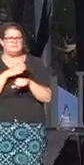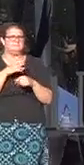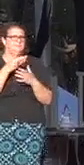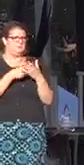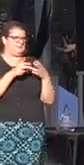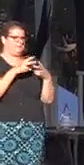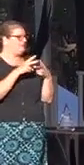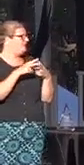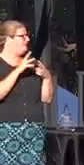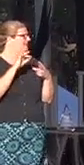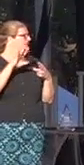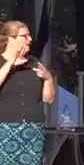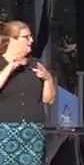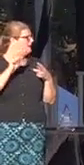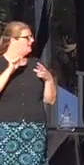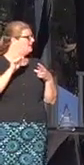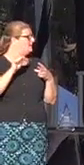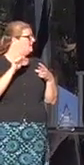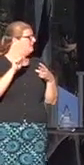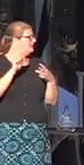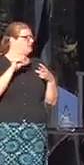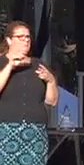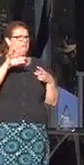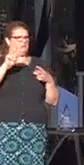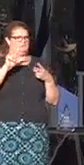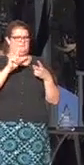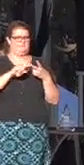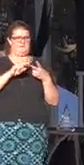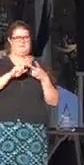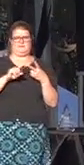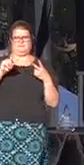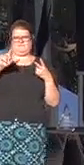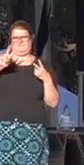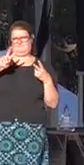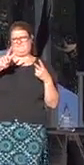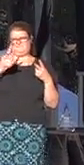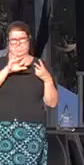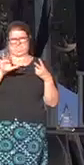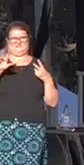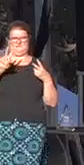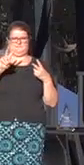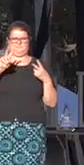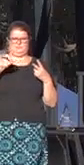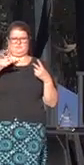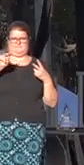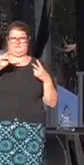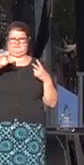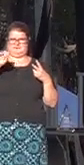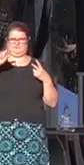and co-chairs Bianca Burt and Romero de los Santos. Thank you.